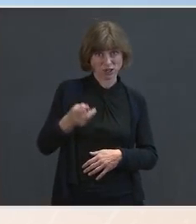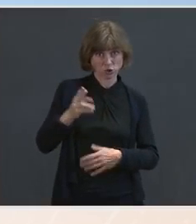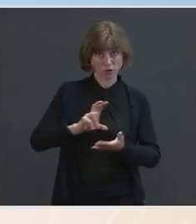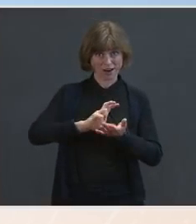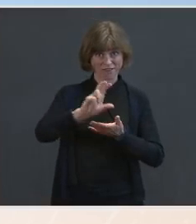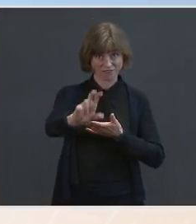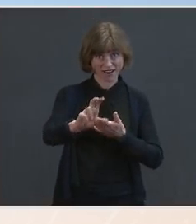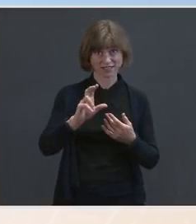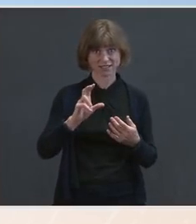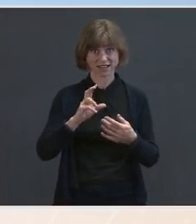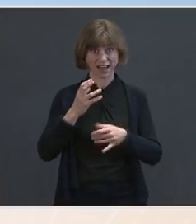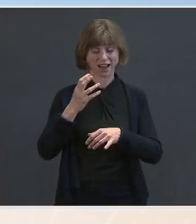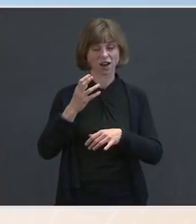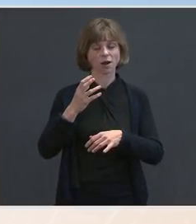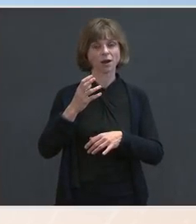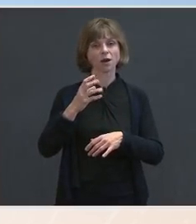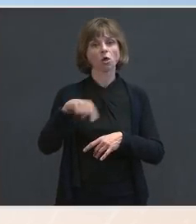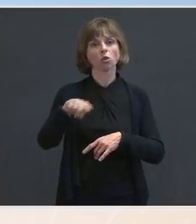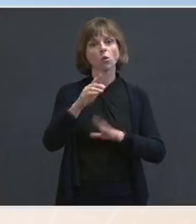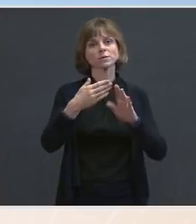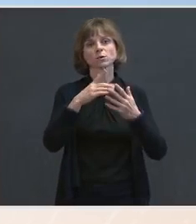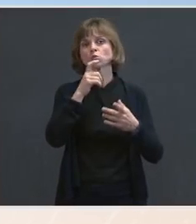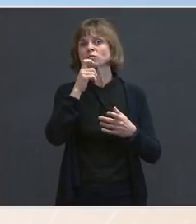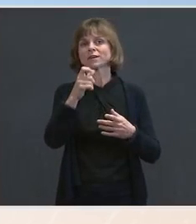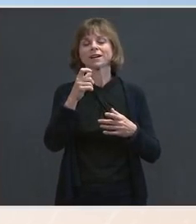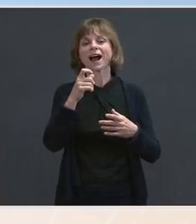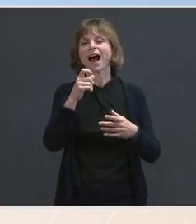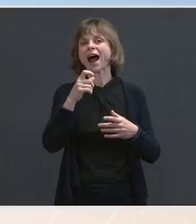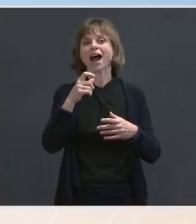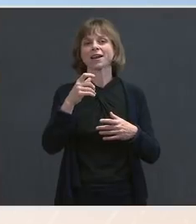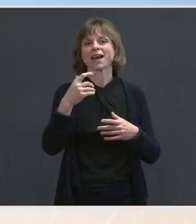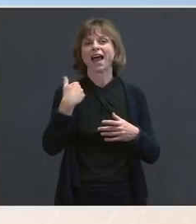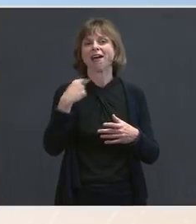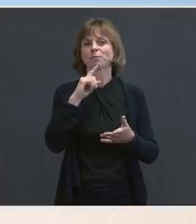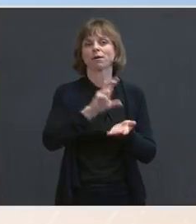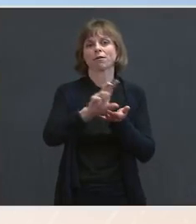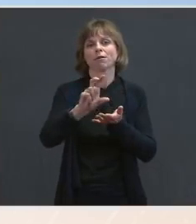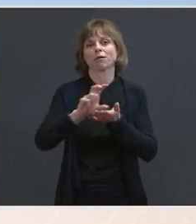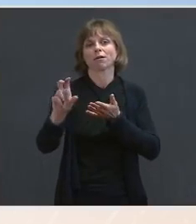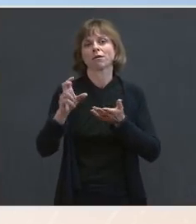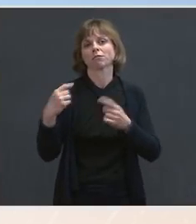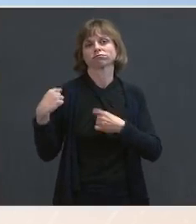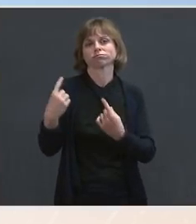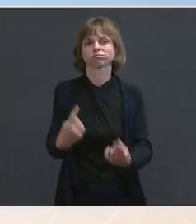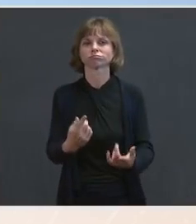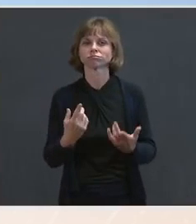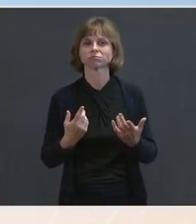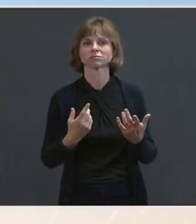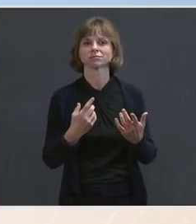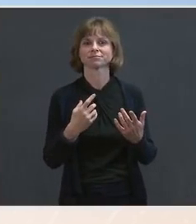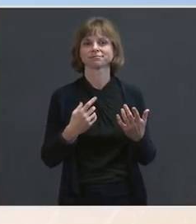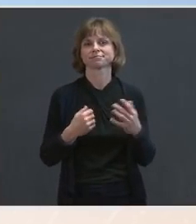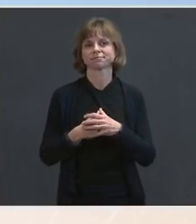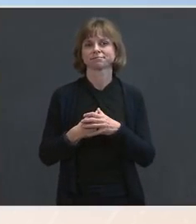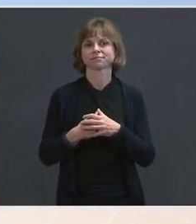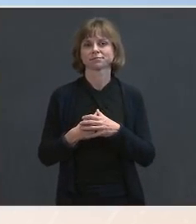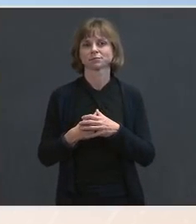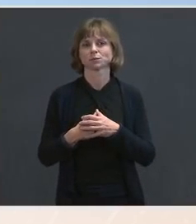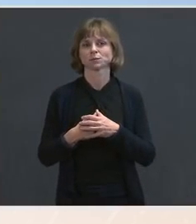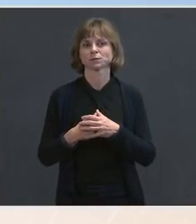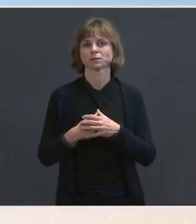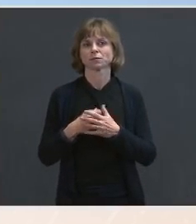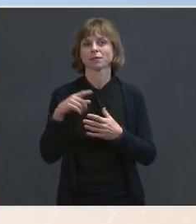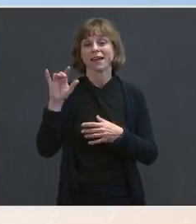in financially underserved communities, which have been particularly hurt by the pandemic. This support will bolster these institutions so they